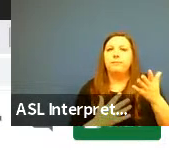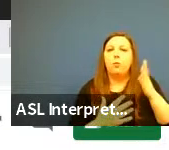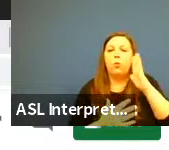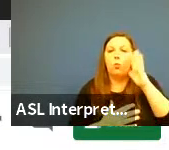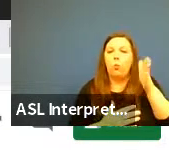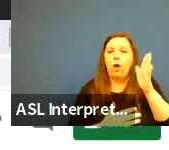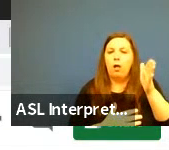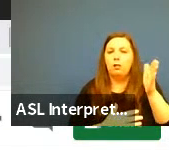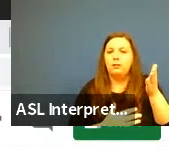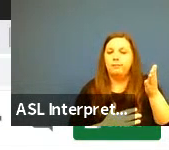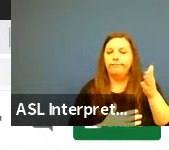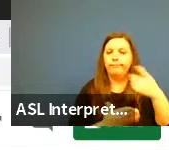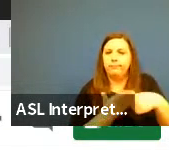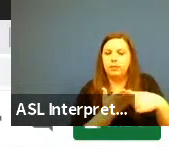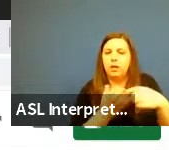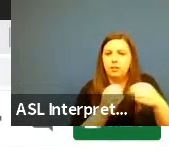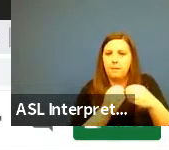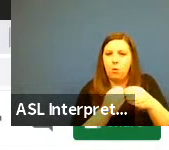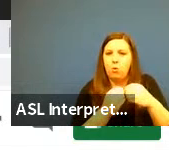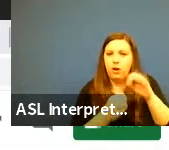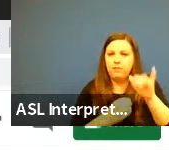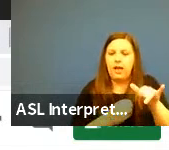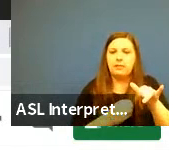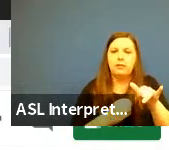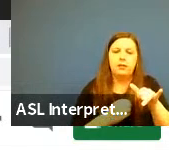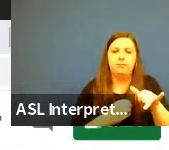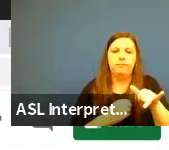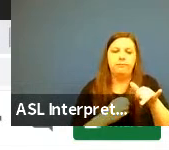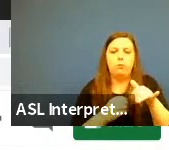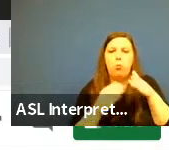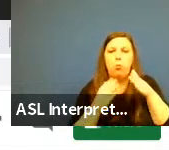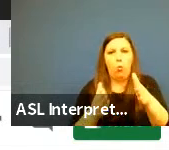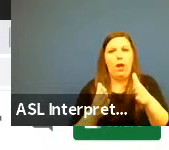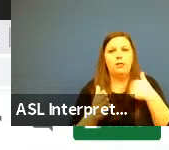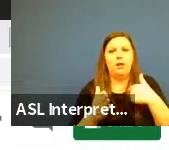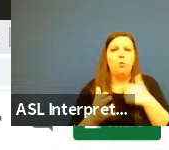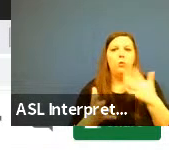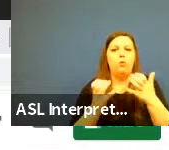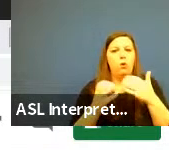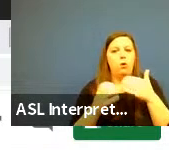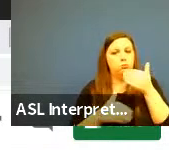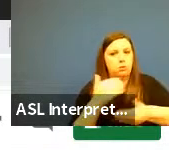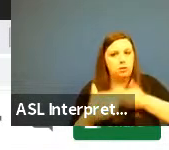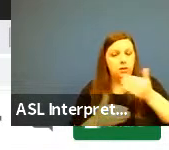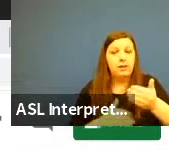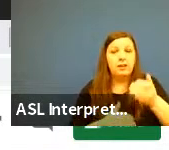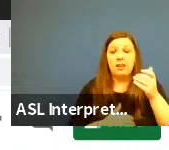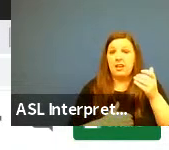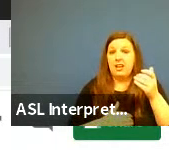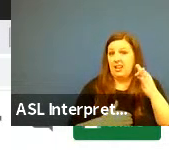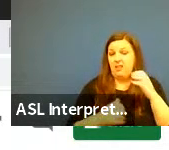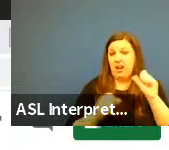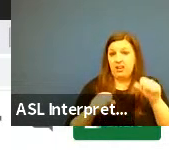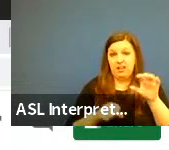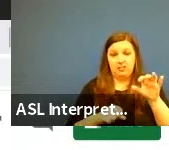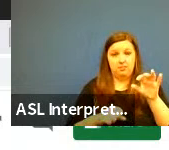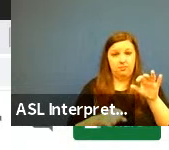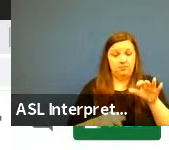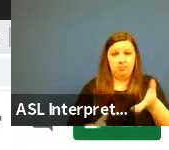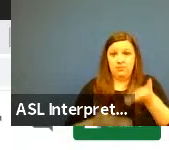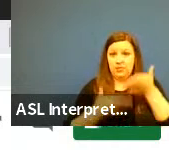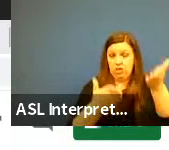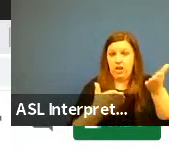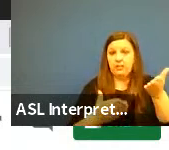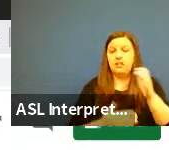committee, the Community Relations Committee, if I may suggest, we sort of keep that on our radar,